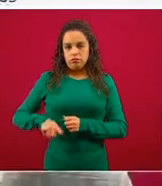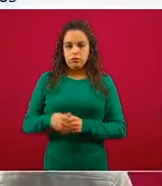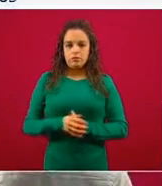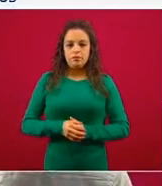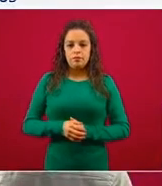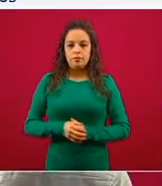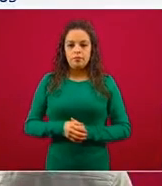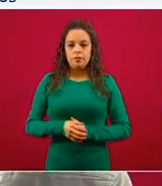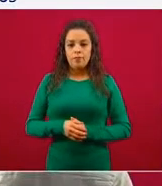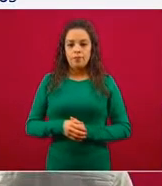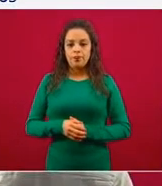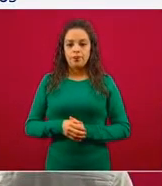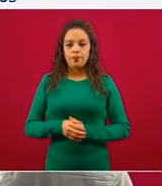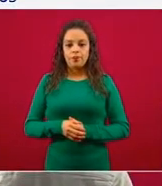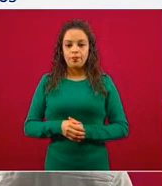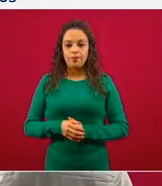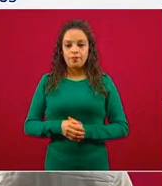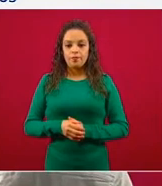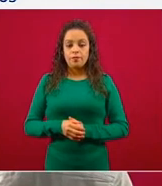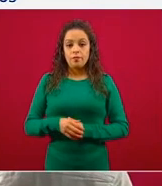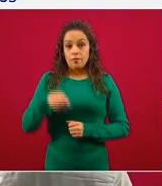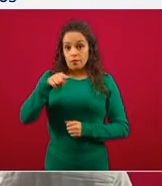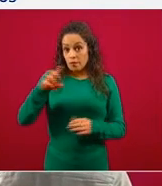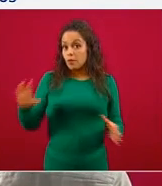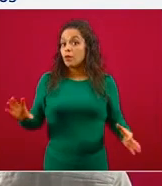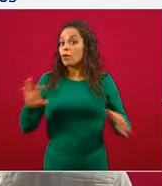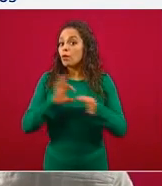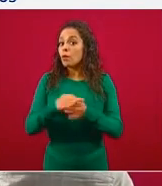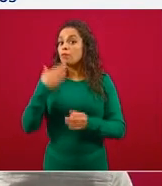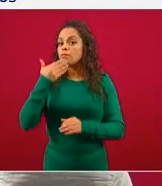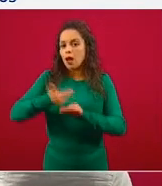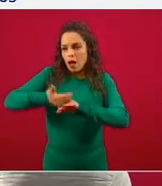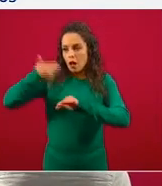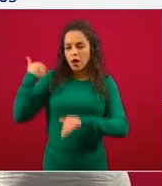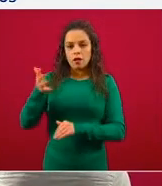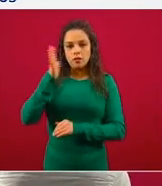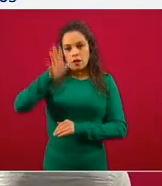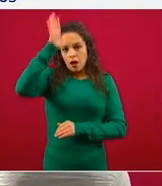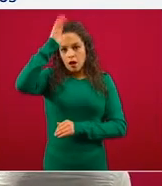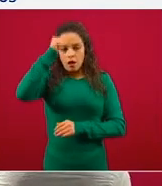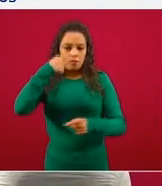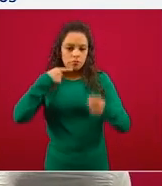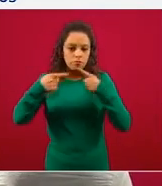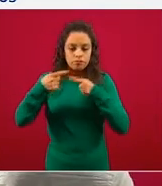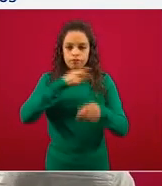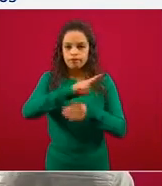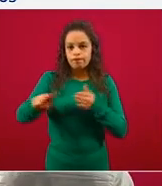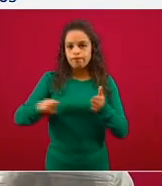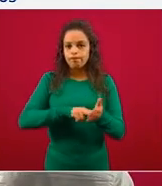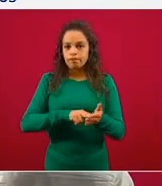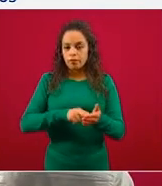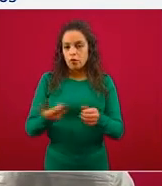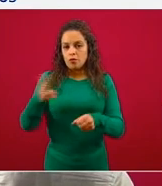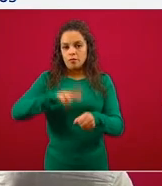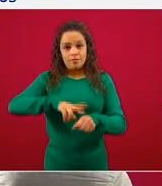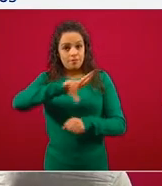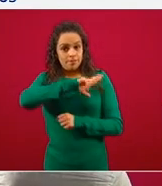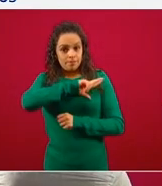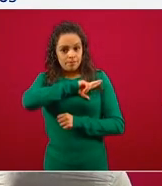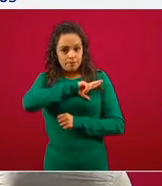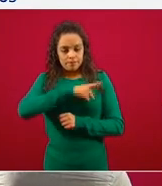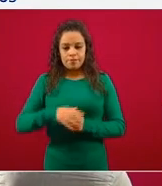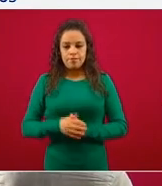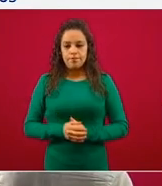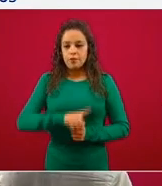patients as well. And all of these transference operations are from the public